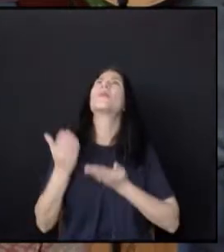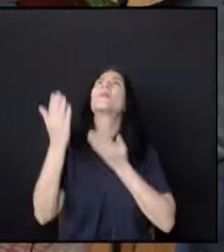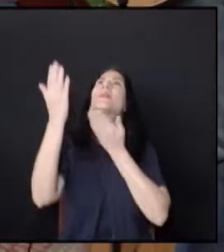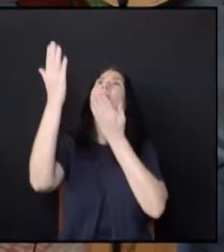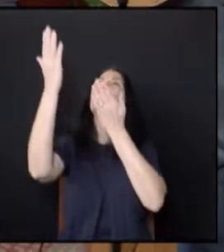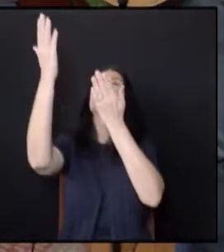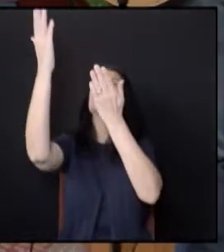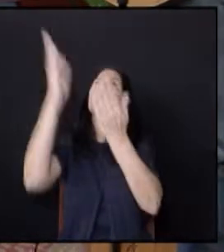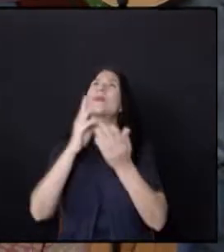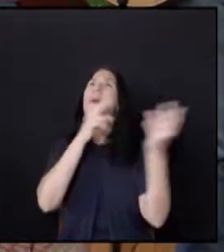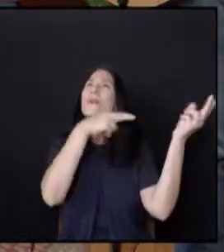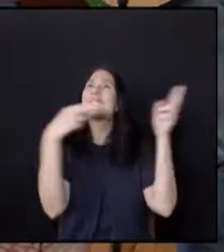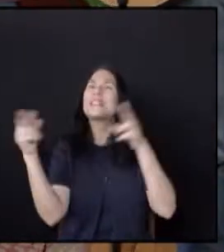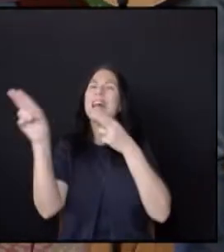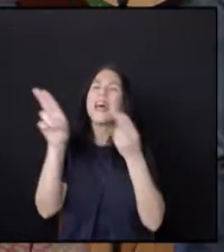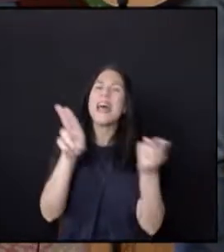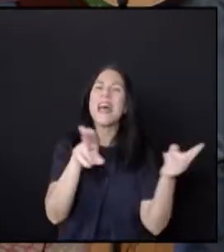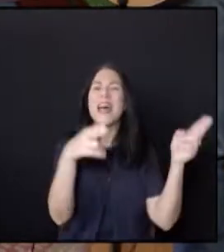praises.